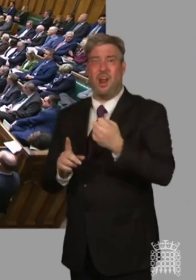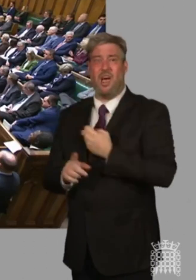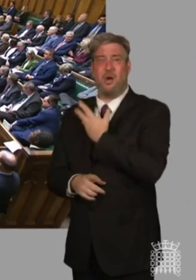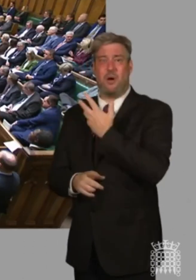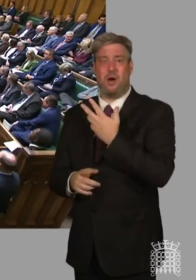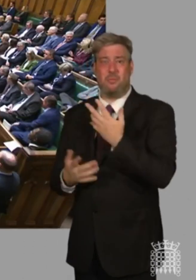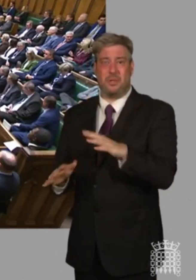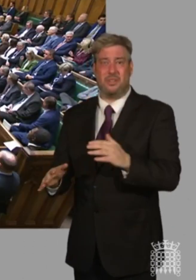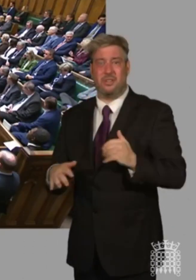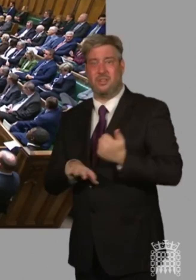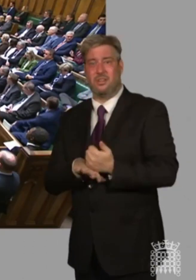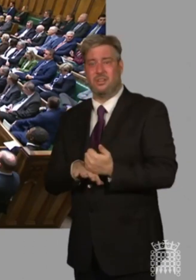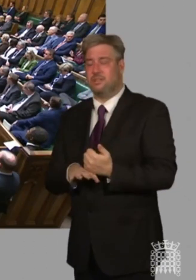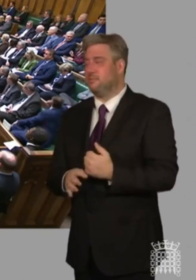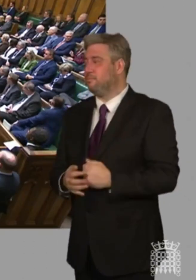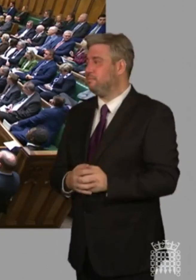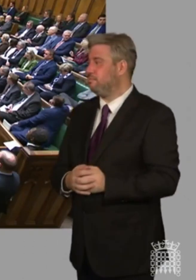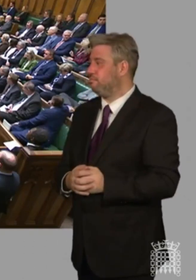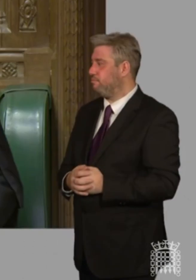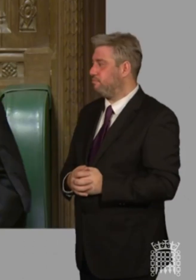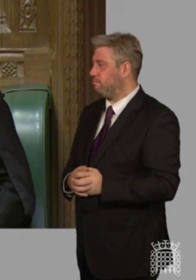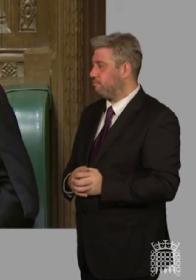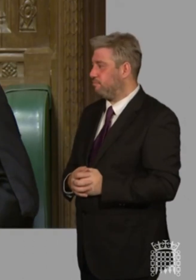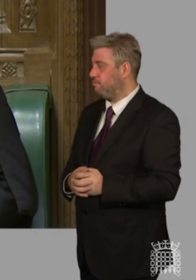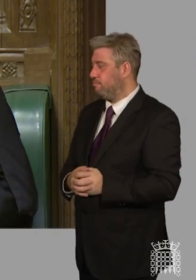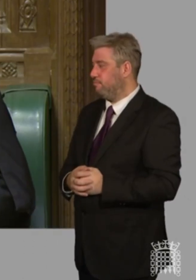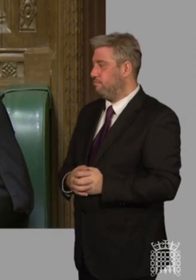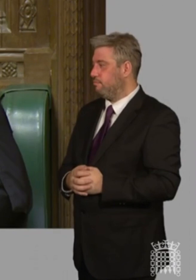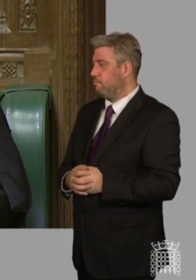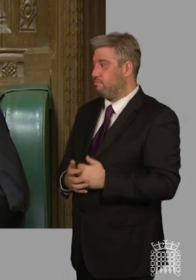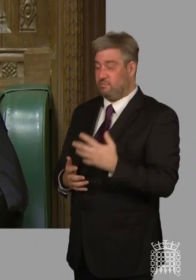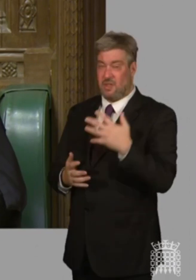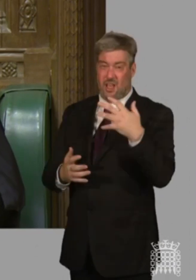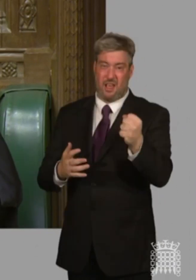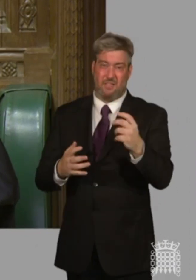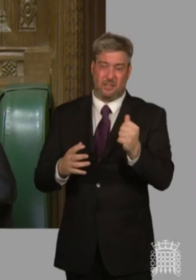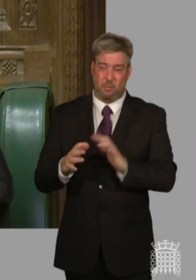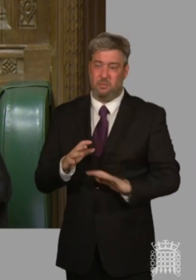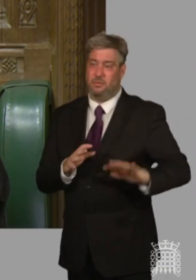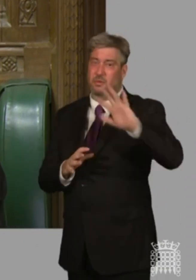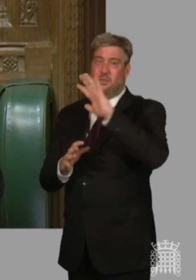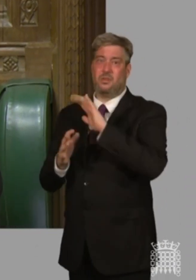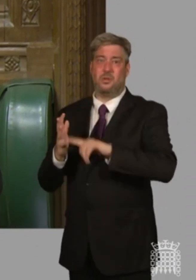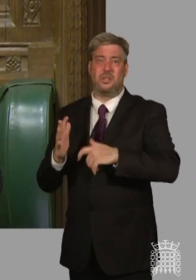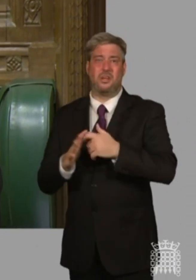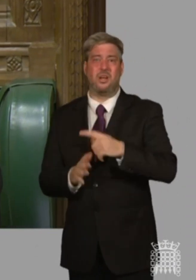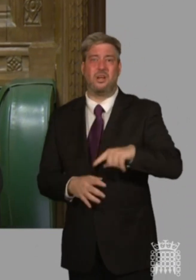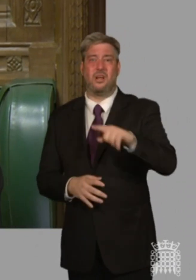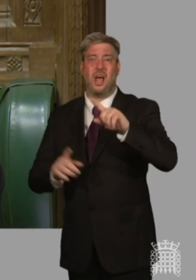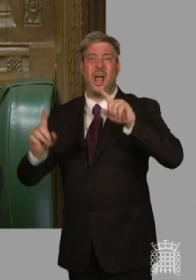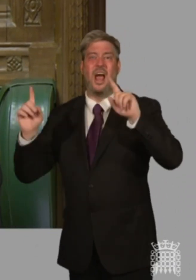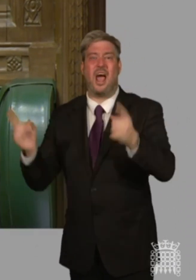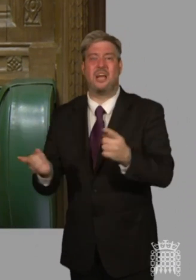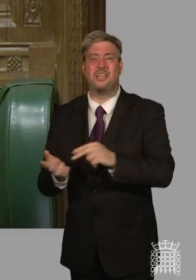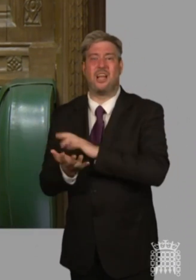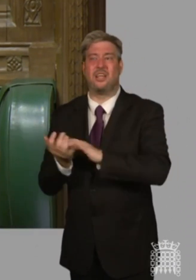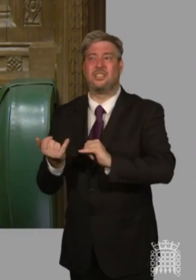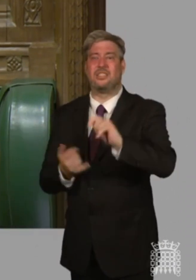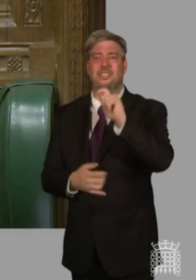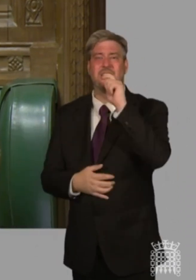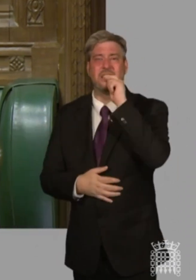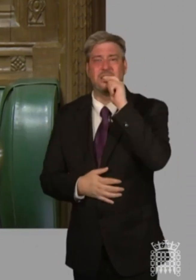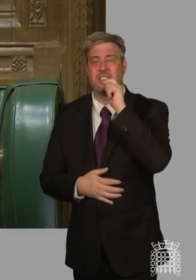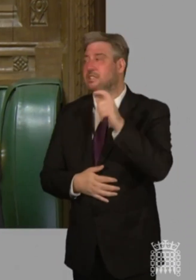literally pulling out their own teeth. Sorry. Can I just say, I don't need any more off this front bench either. Do we understand each